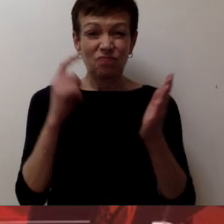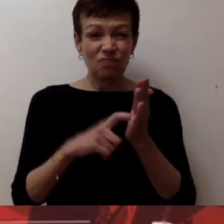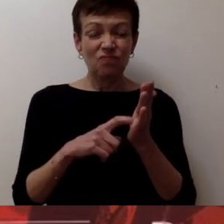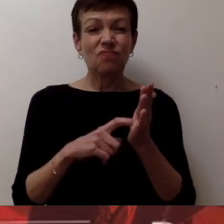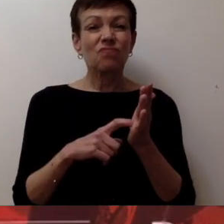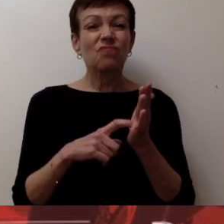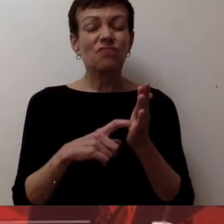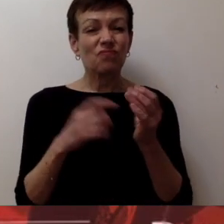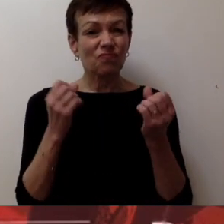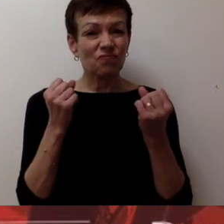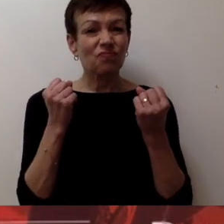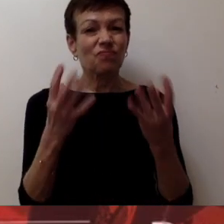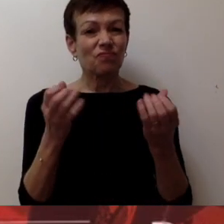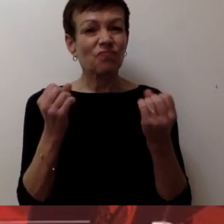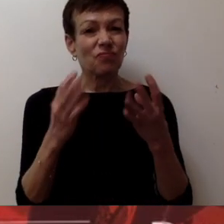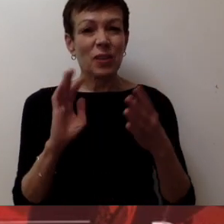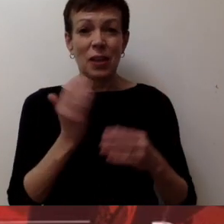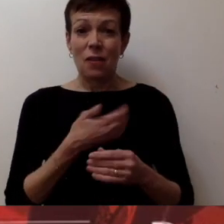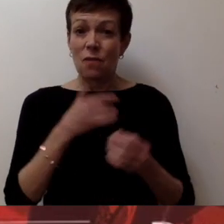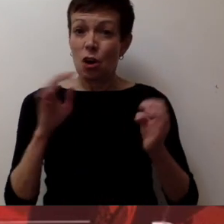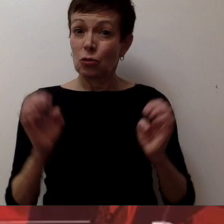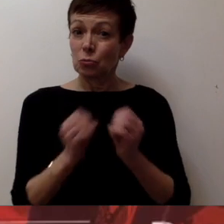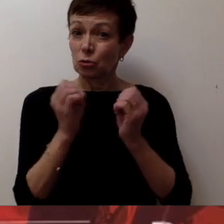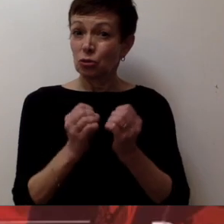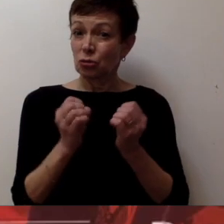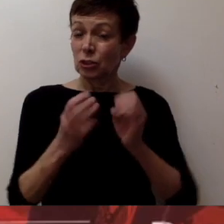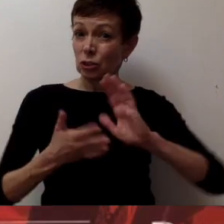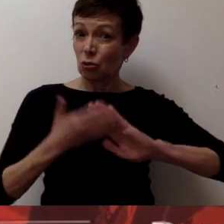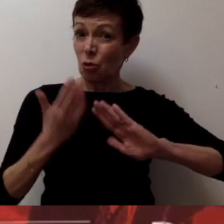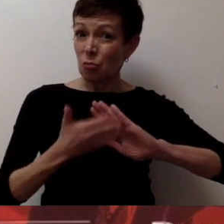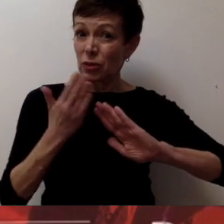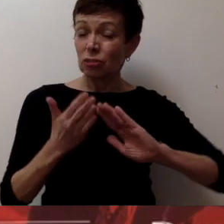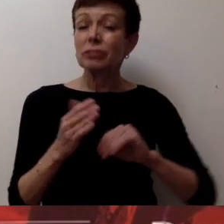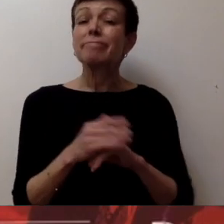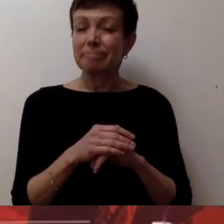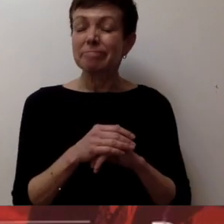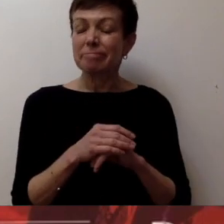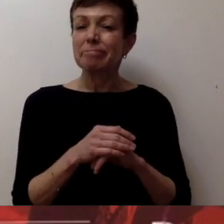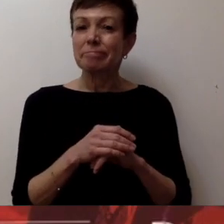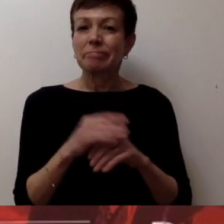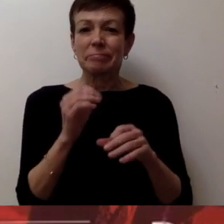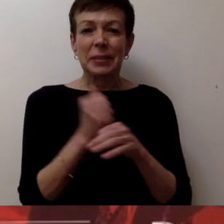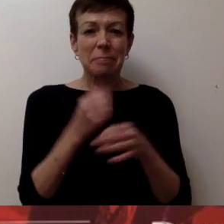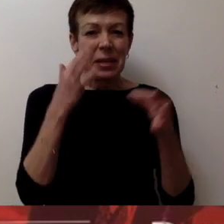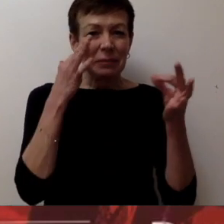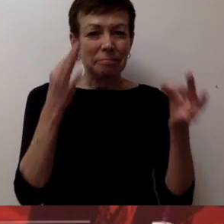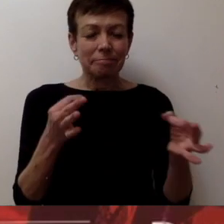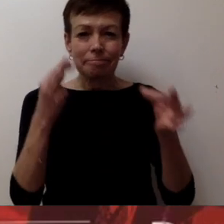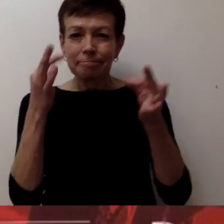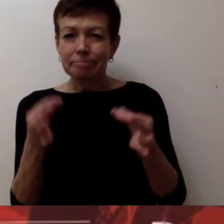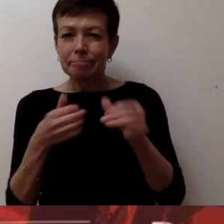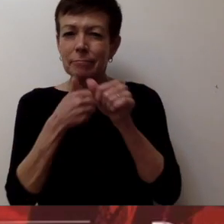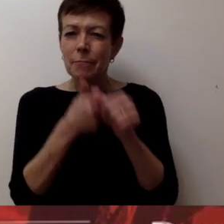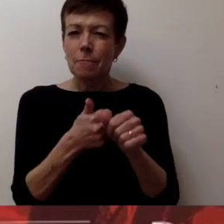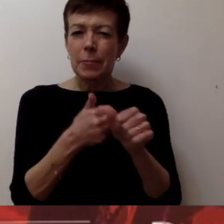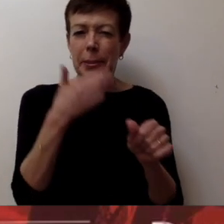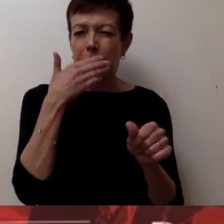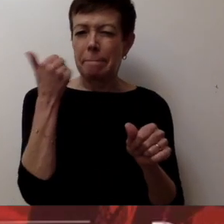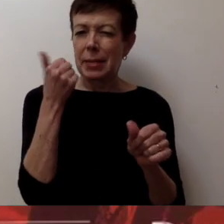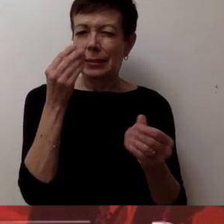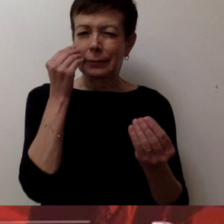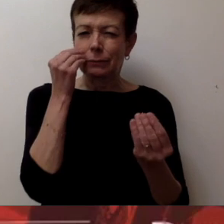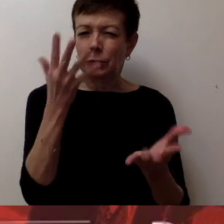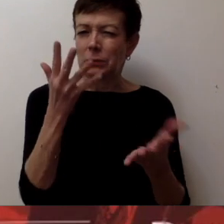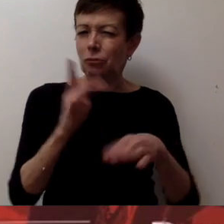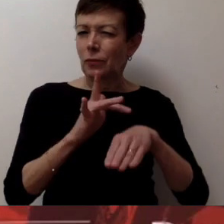no doubt will be aware by this time, has made that decision based on the best available information